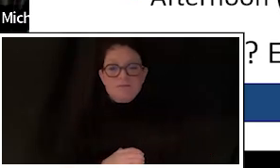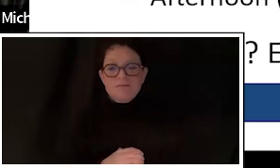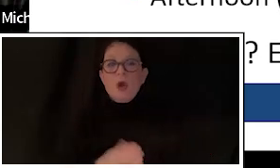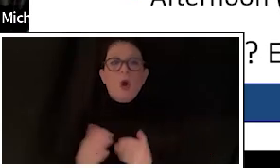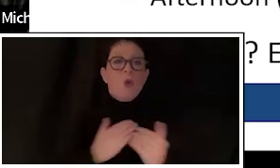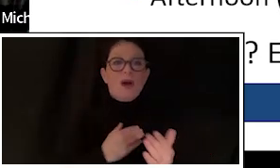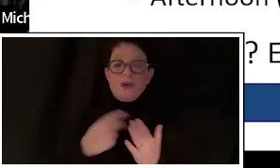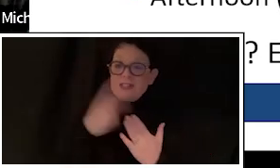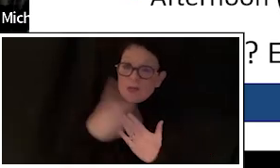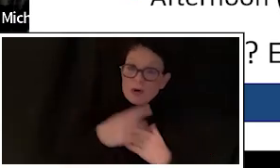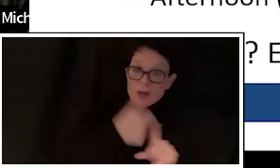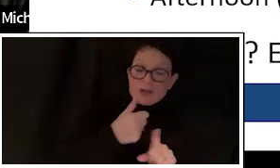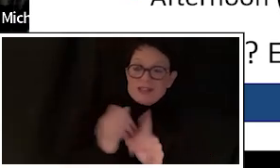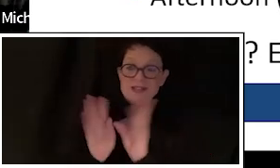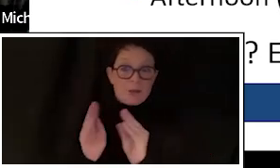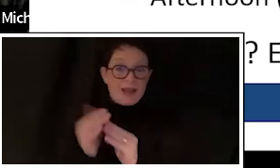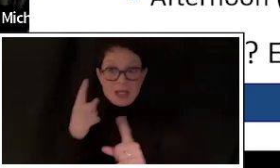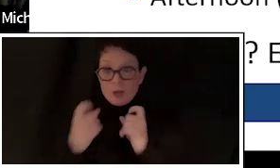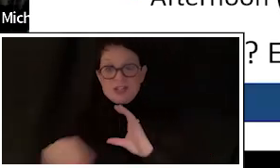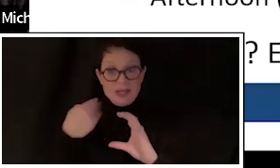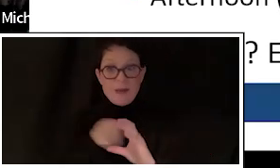initiative and or the summit.